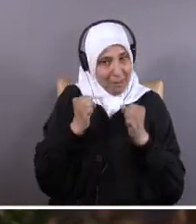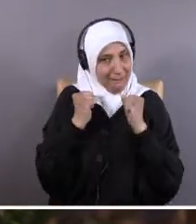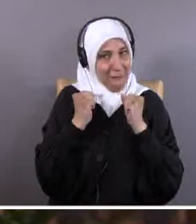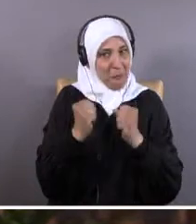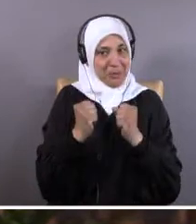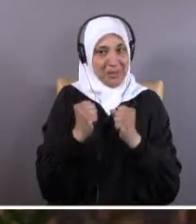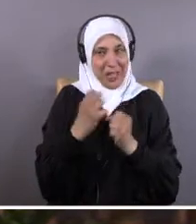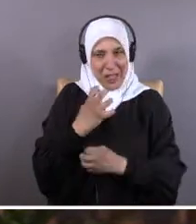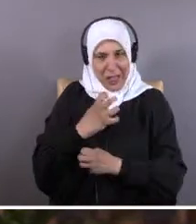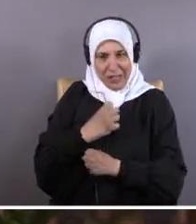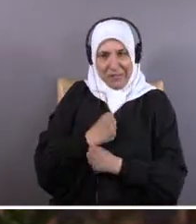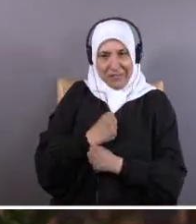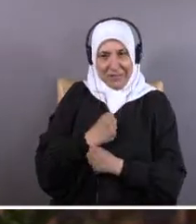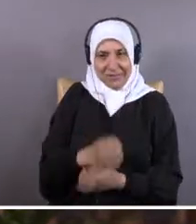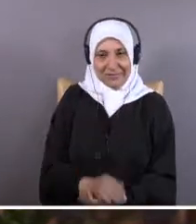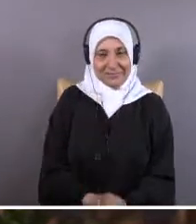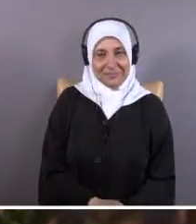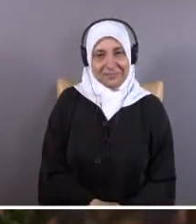Love can also